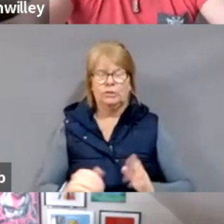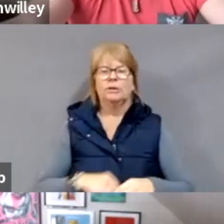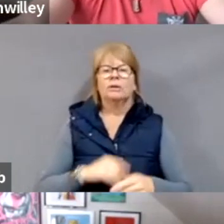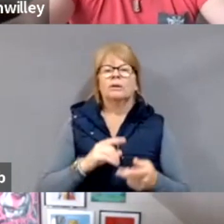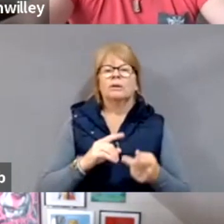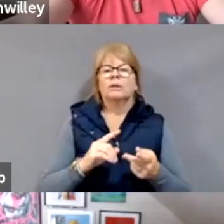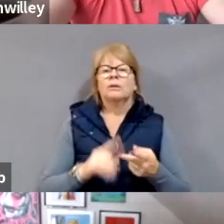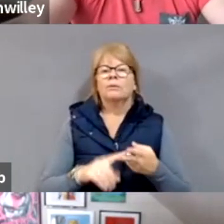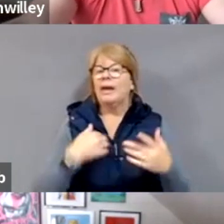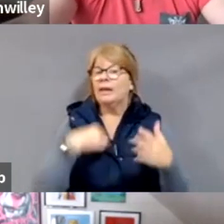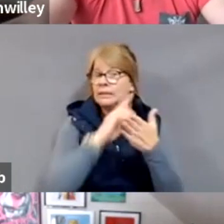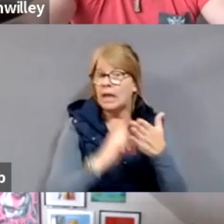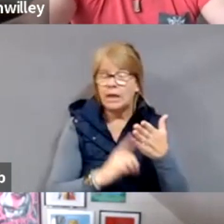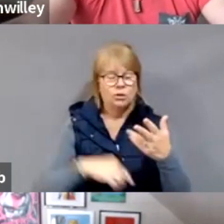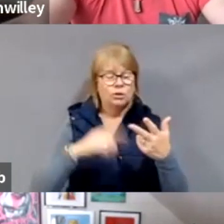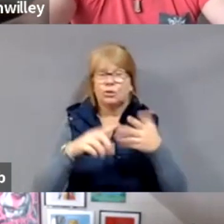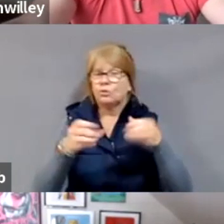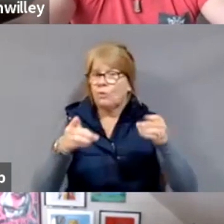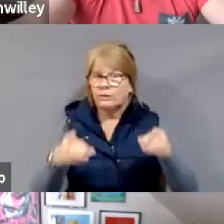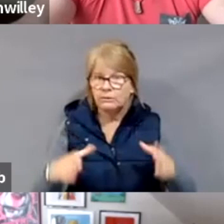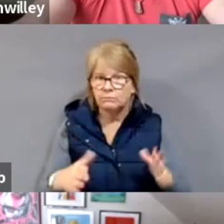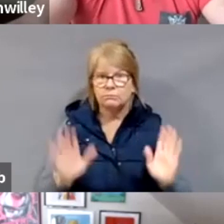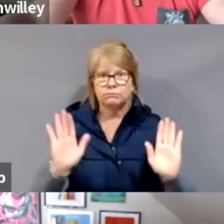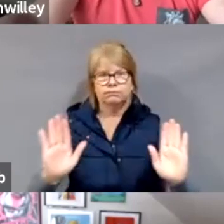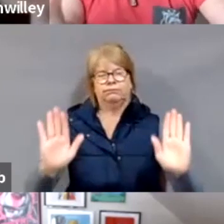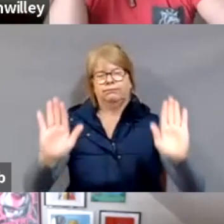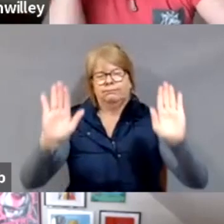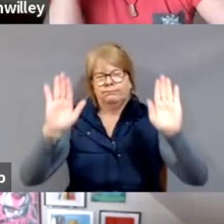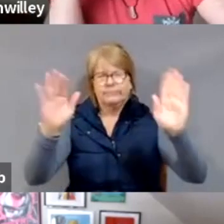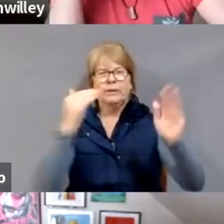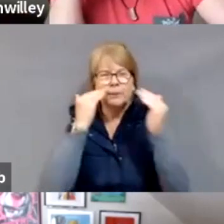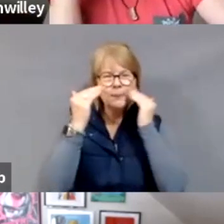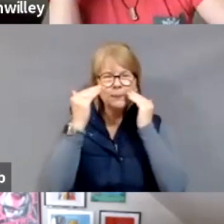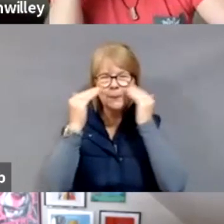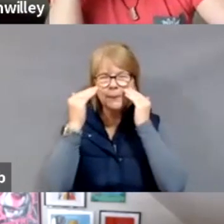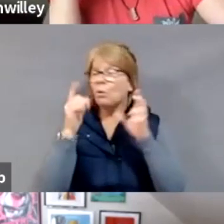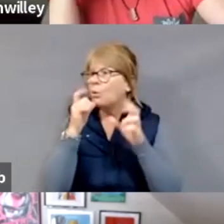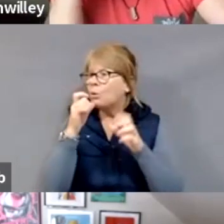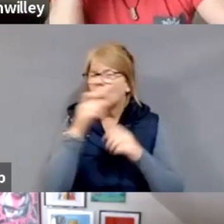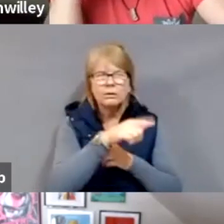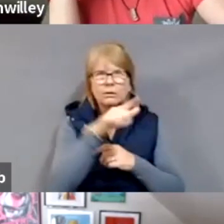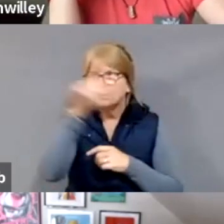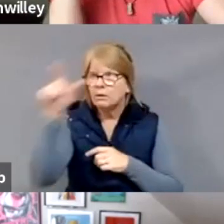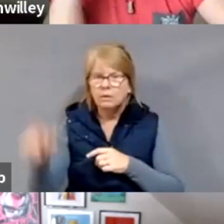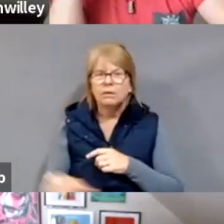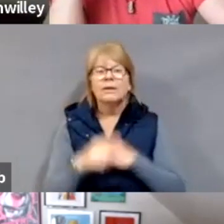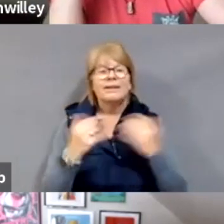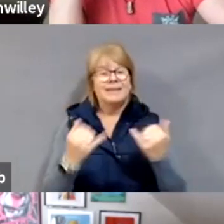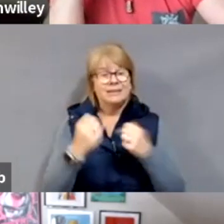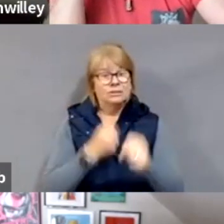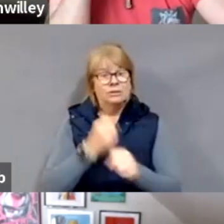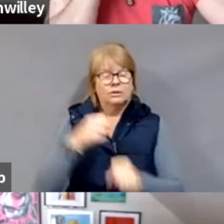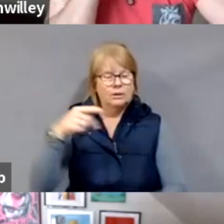with designers and directors. It was great, really helpful to getting to know the community here. This year, Persephone is going to